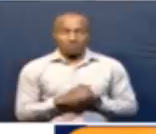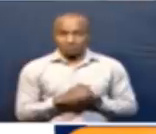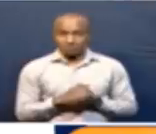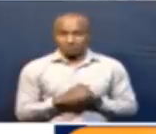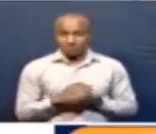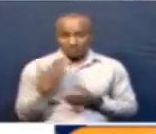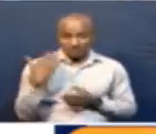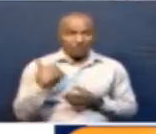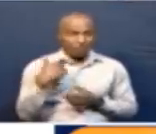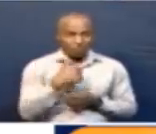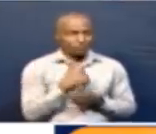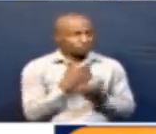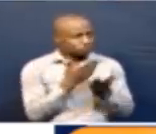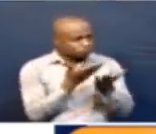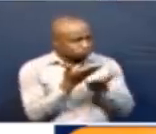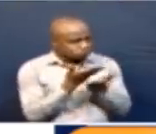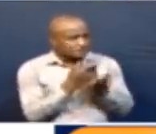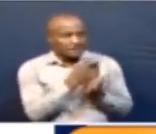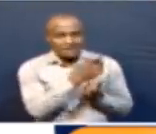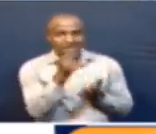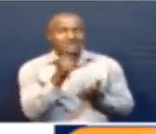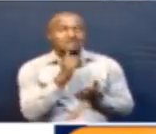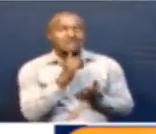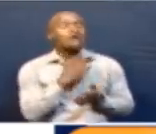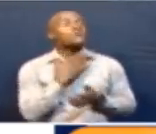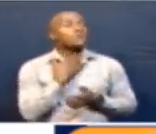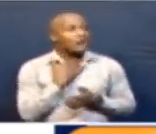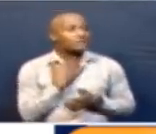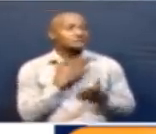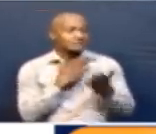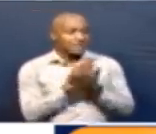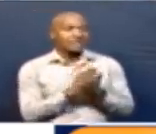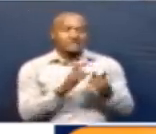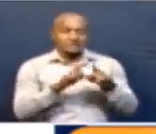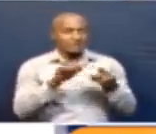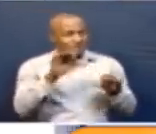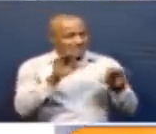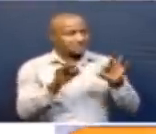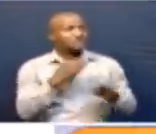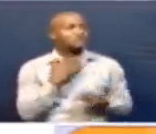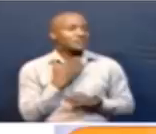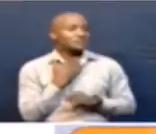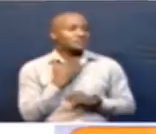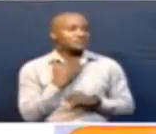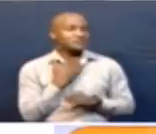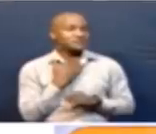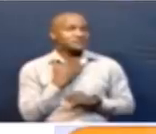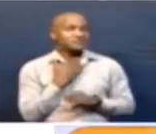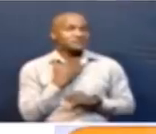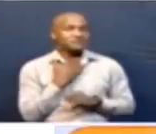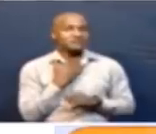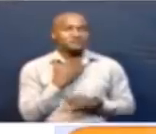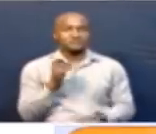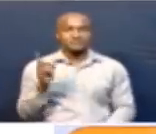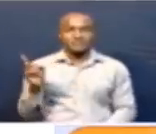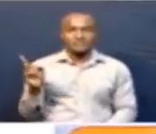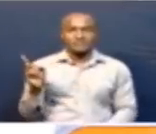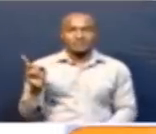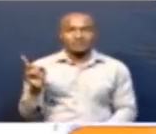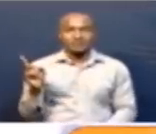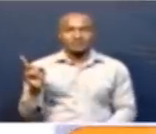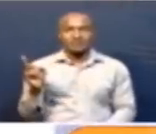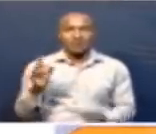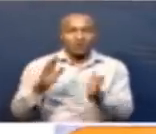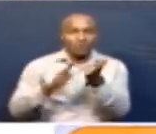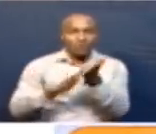them demanding justice, even for their very own, and security even within the school. And I'll just try get a few